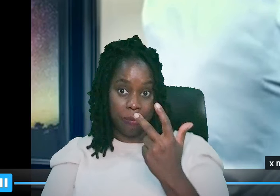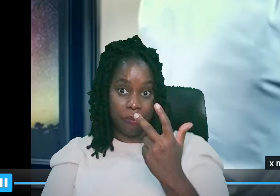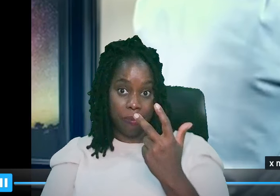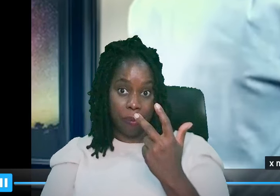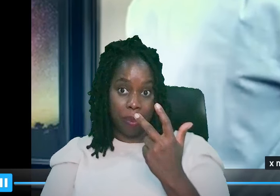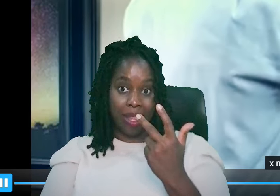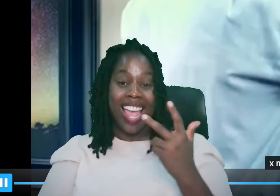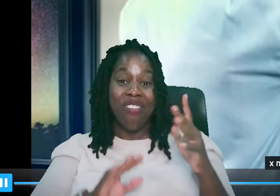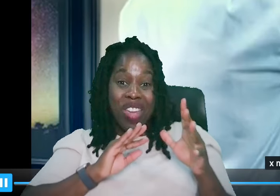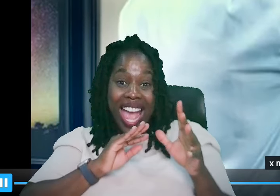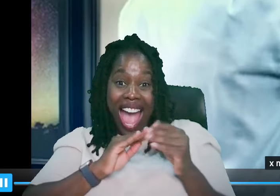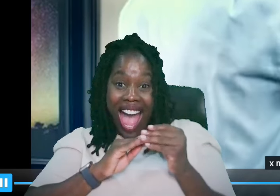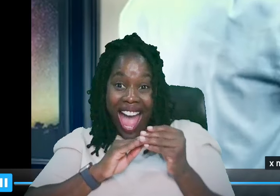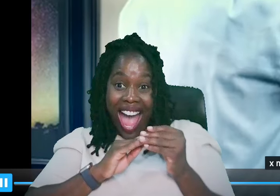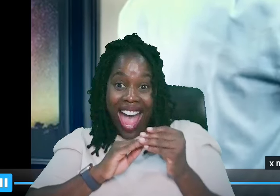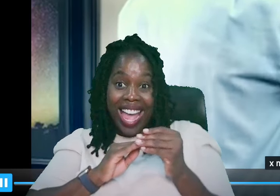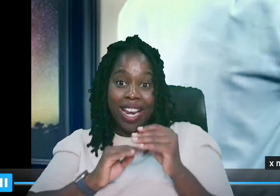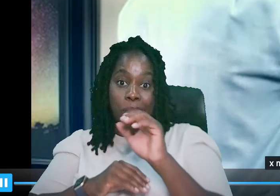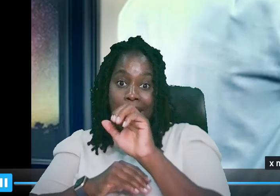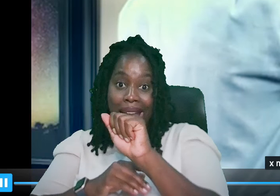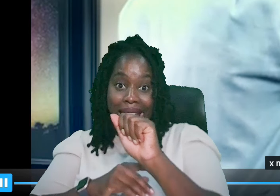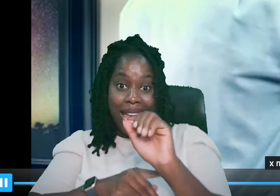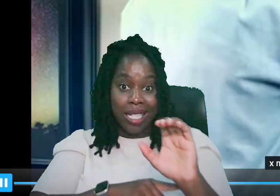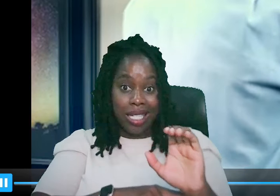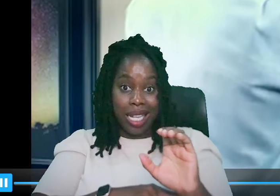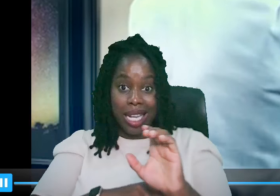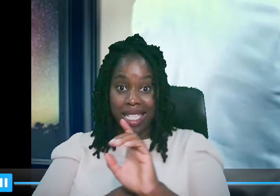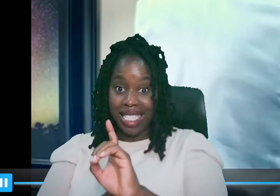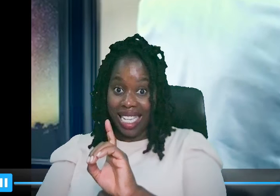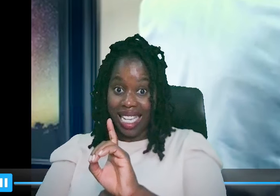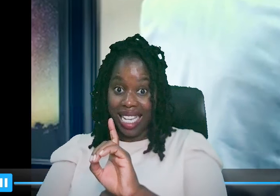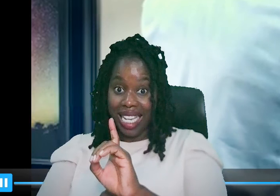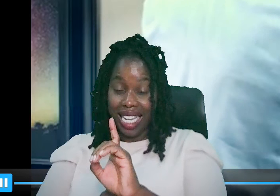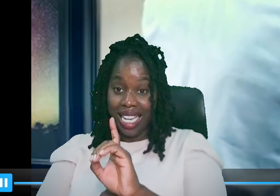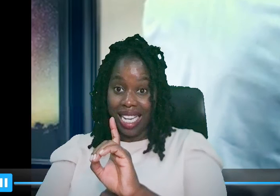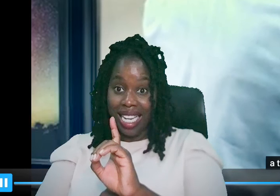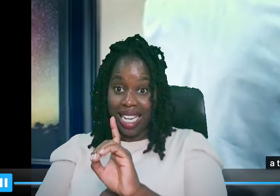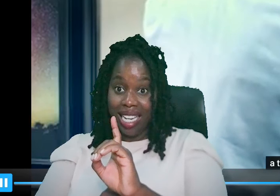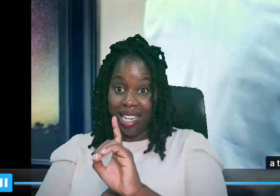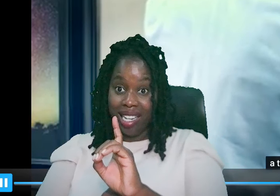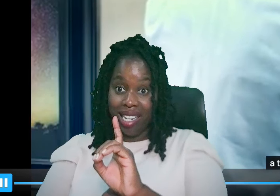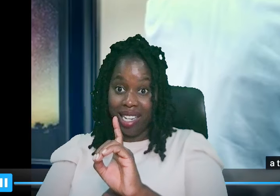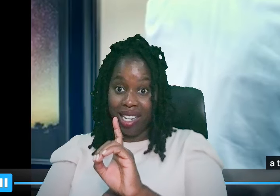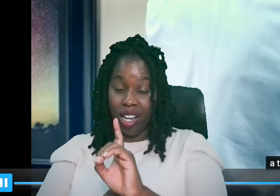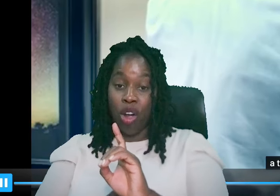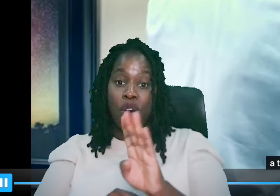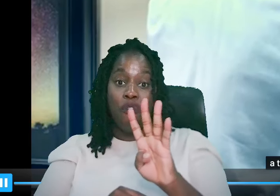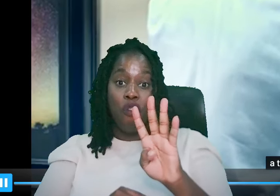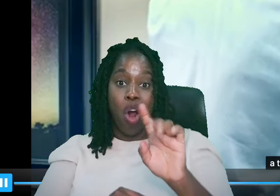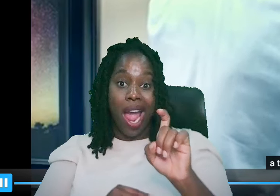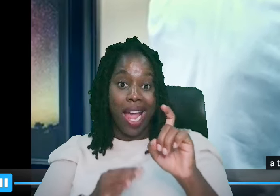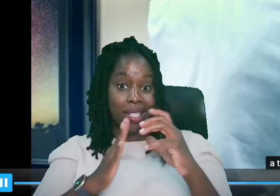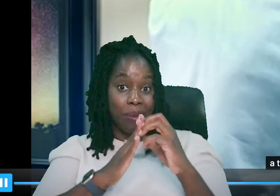And if we add that to ACD, or 4x minus